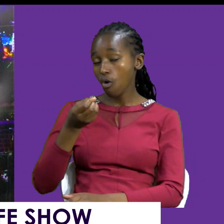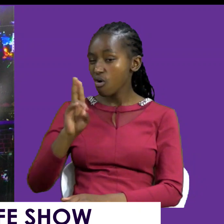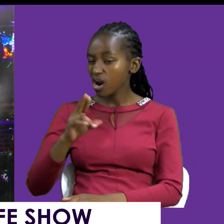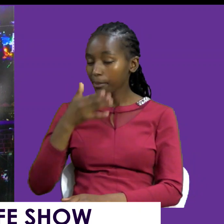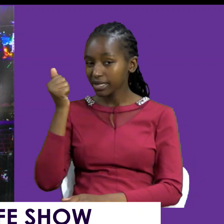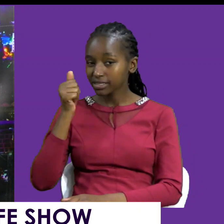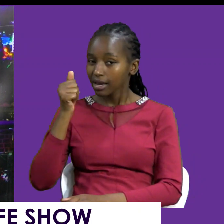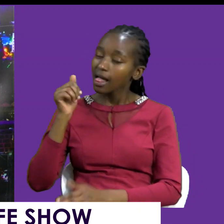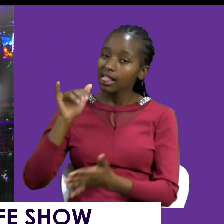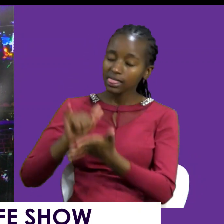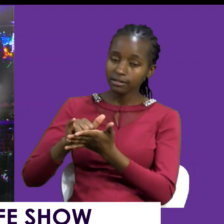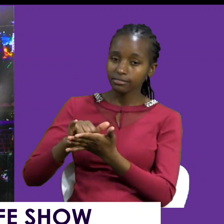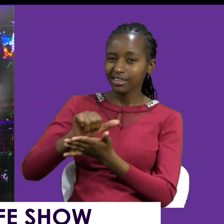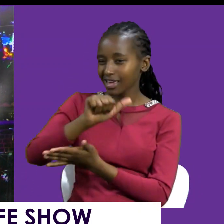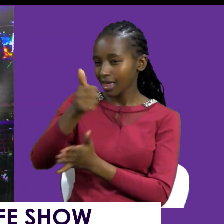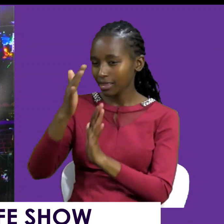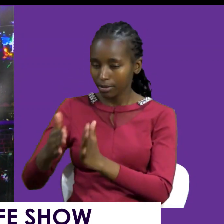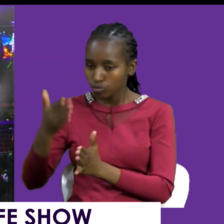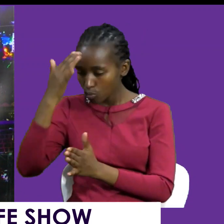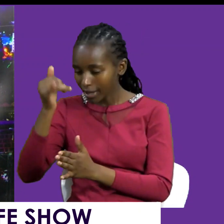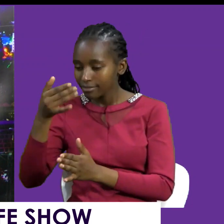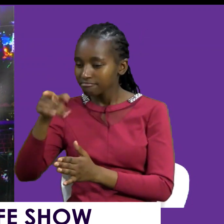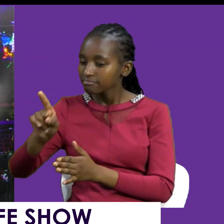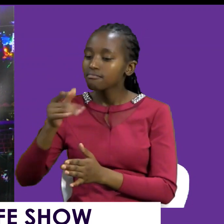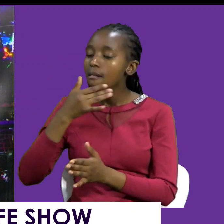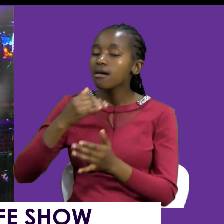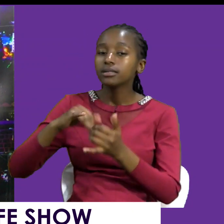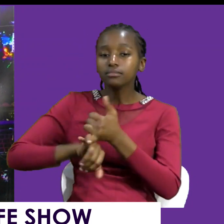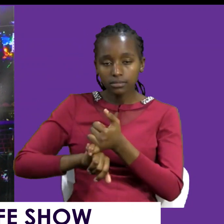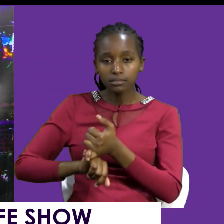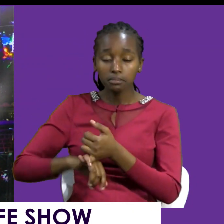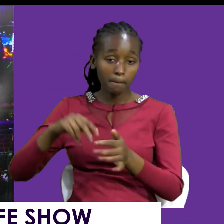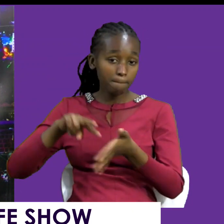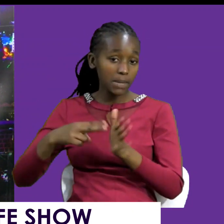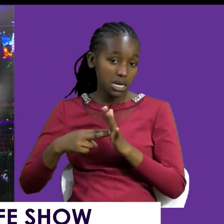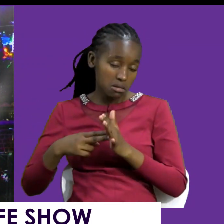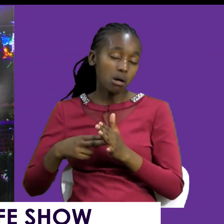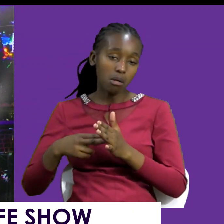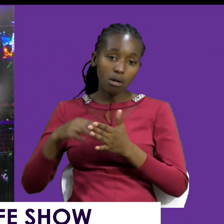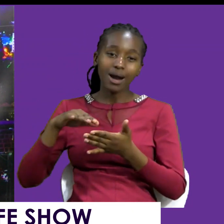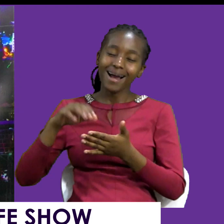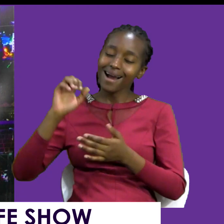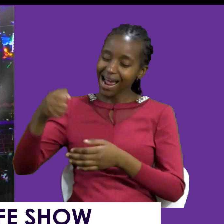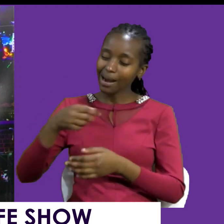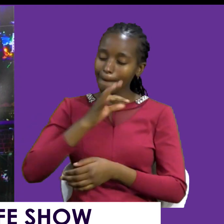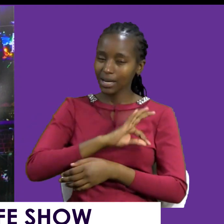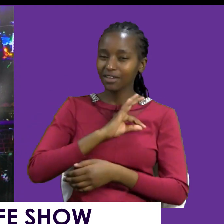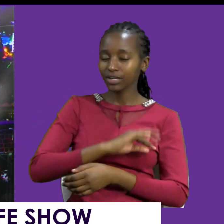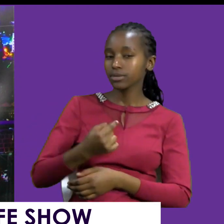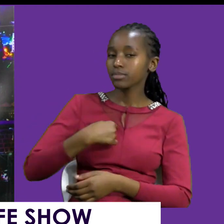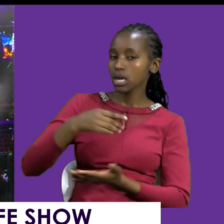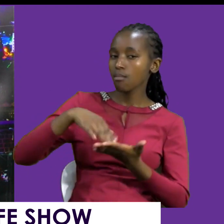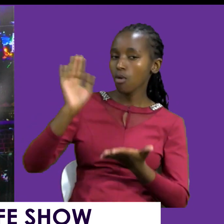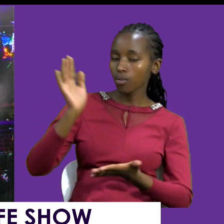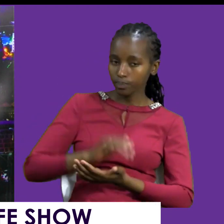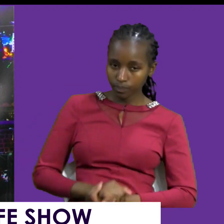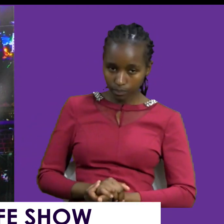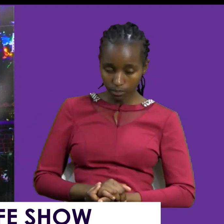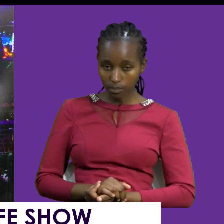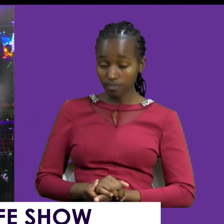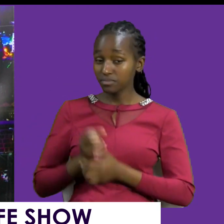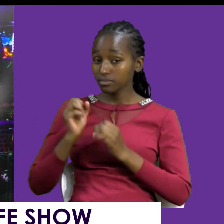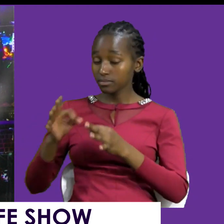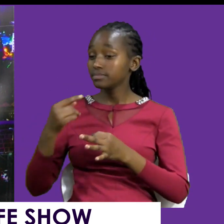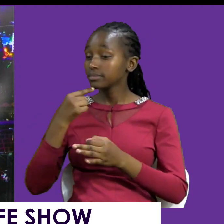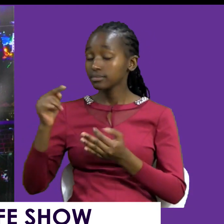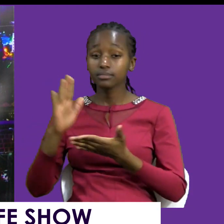are your husband. They are your husband, so they are advantaged by virtue of being your husband. So anything they